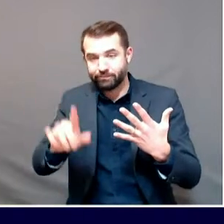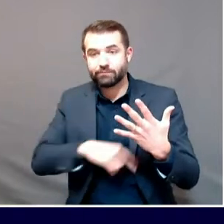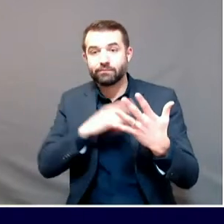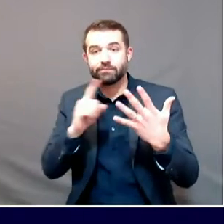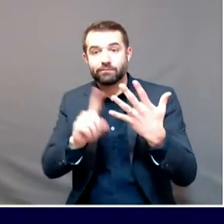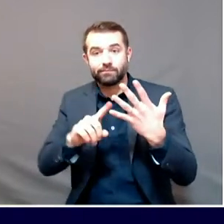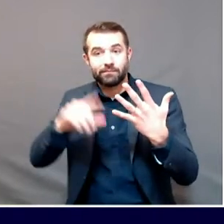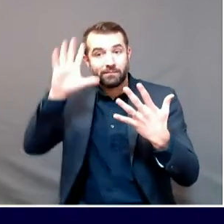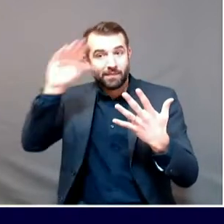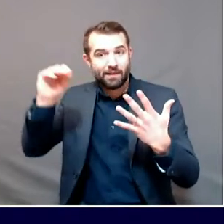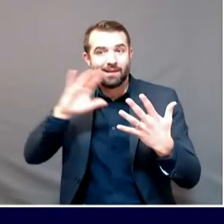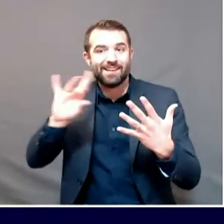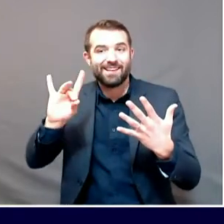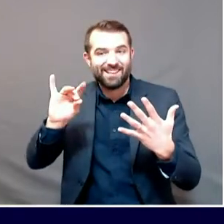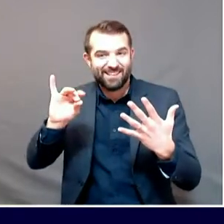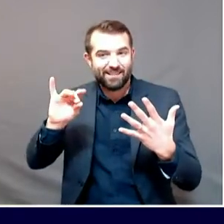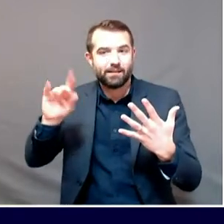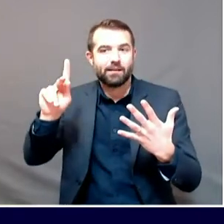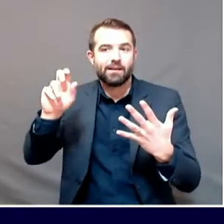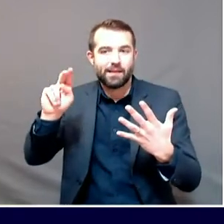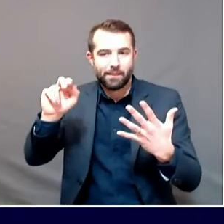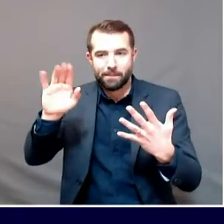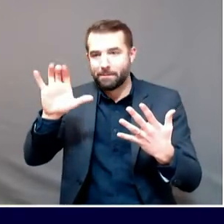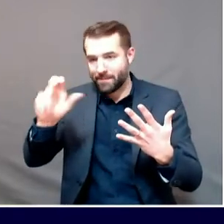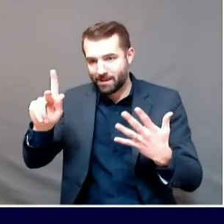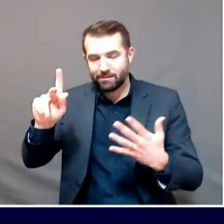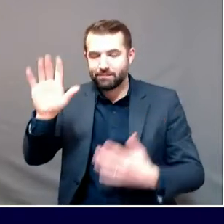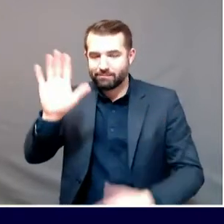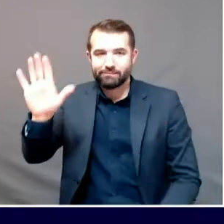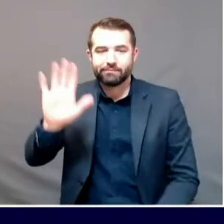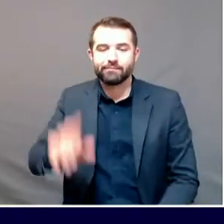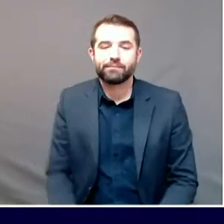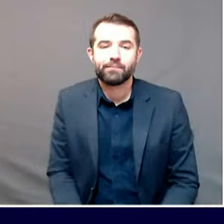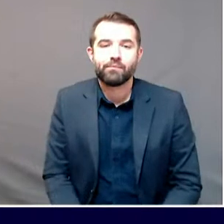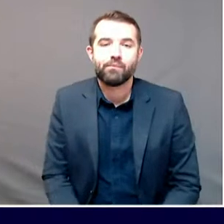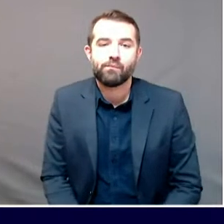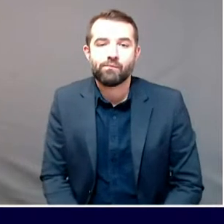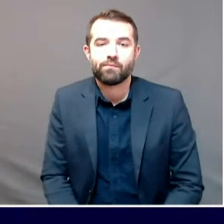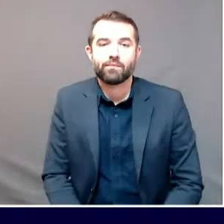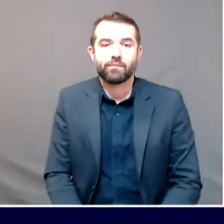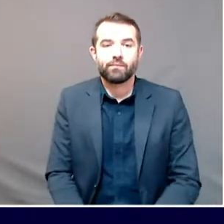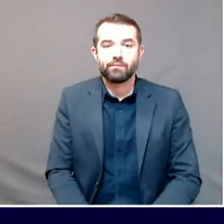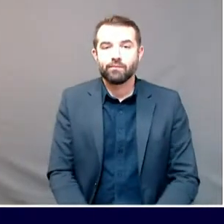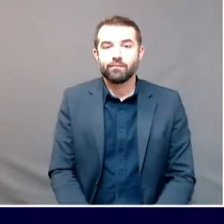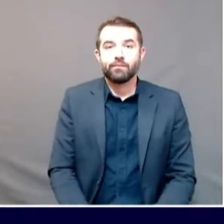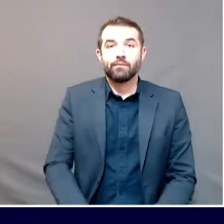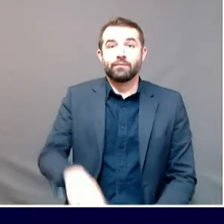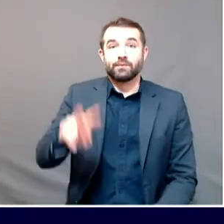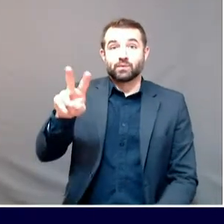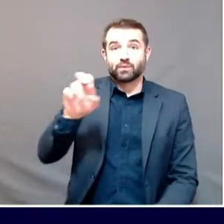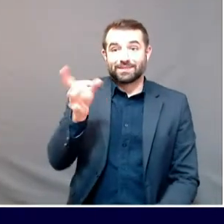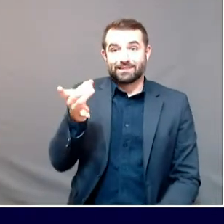in his 80s from Kennebec County. Their passings mark the 279th,